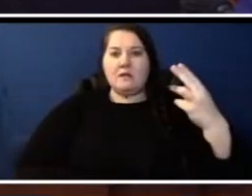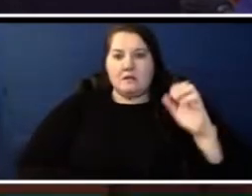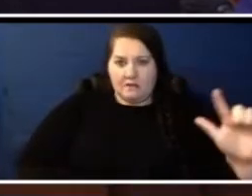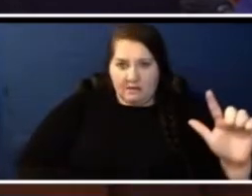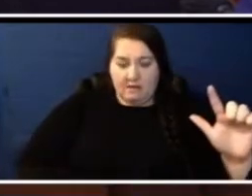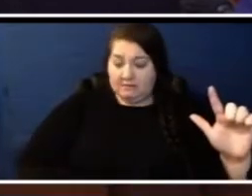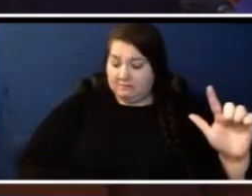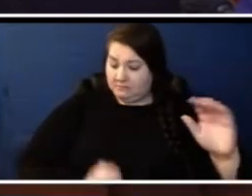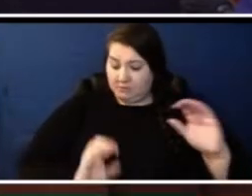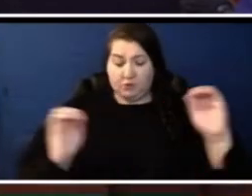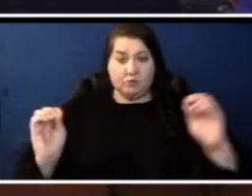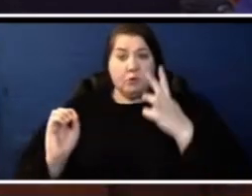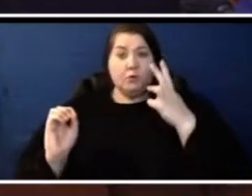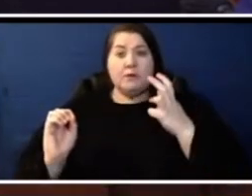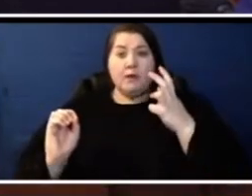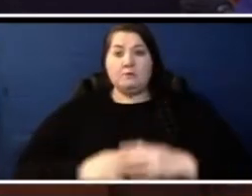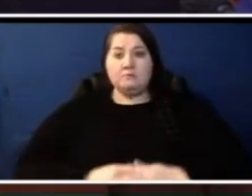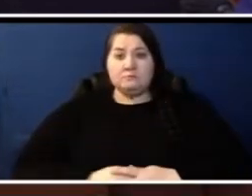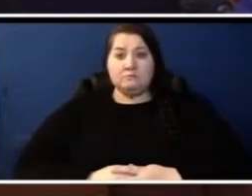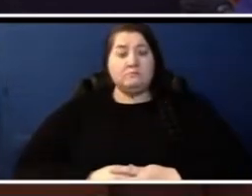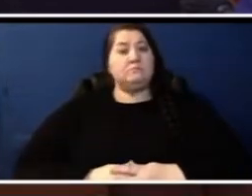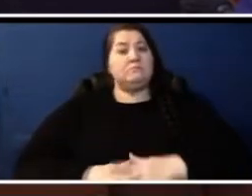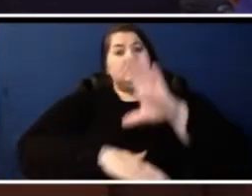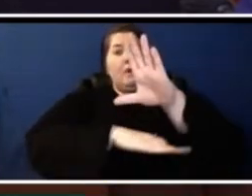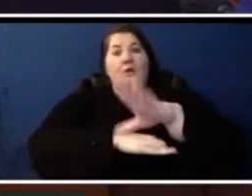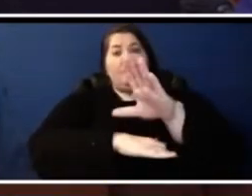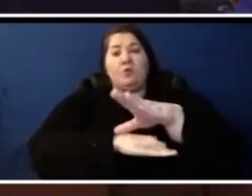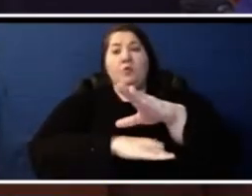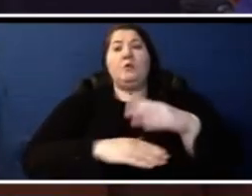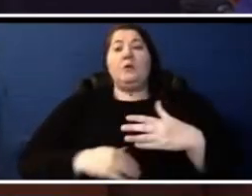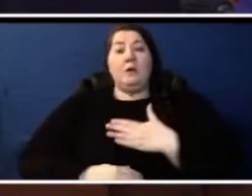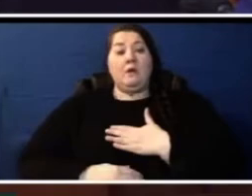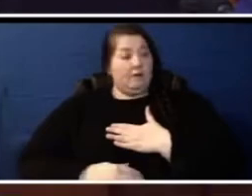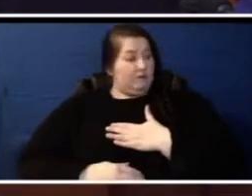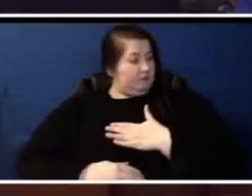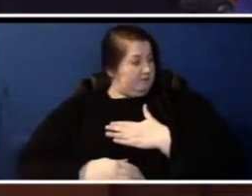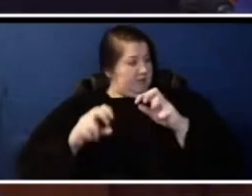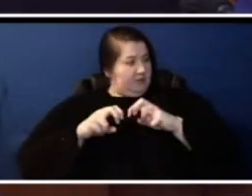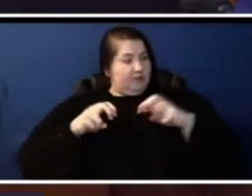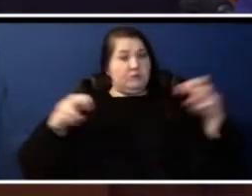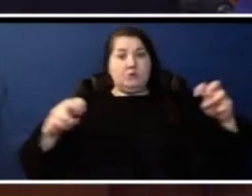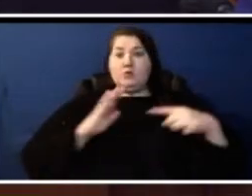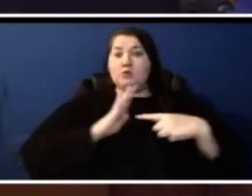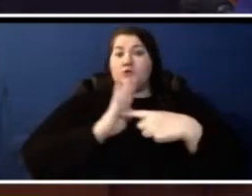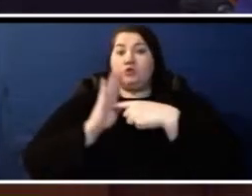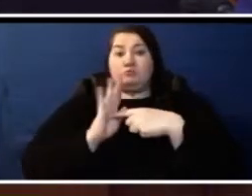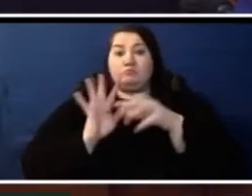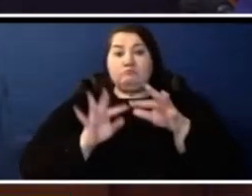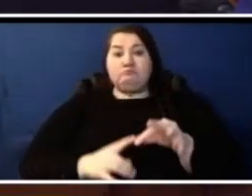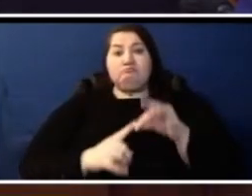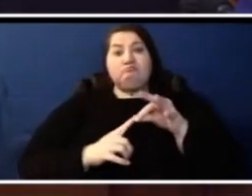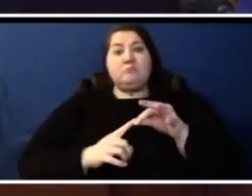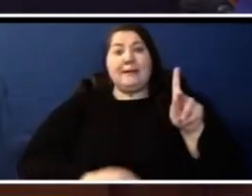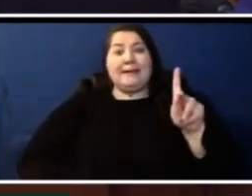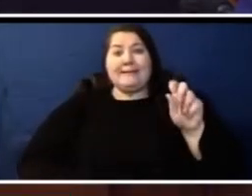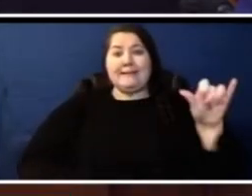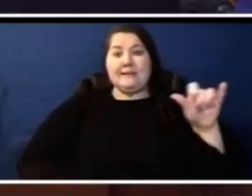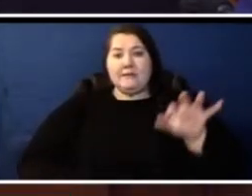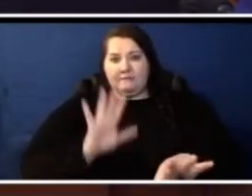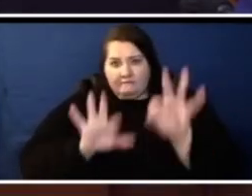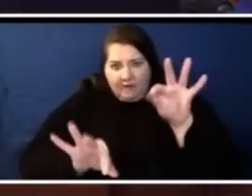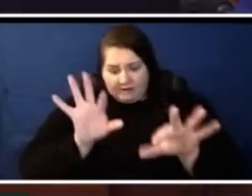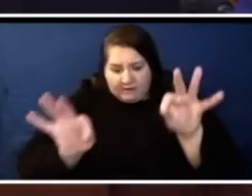about this. This afternoon, my colleagues will present our key findings, reminding you of some